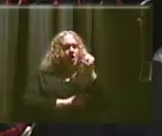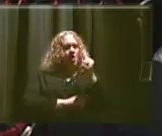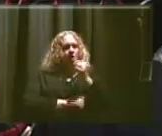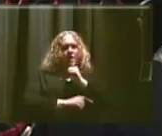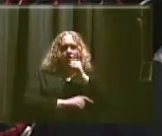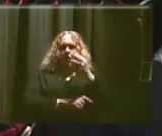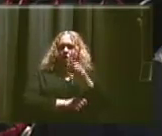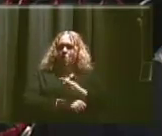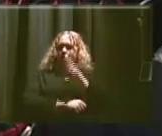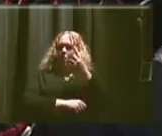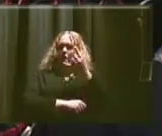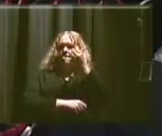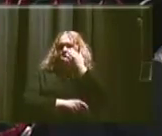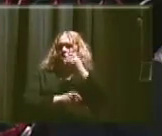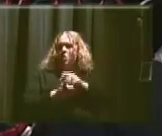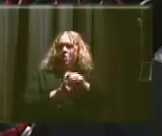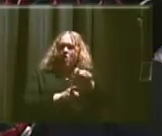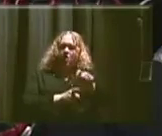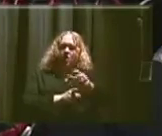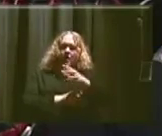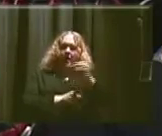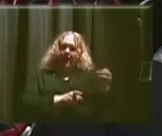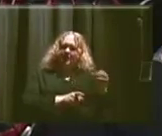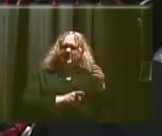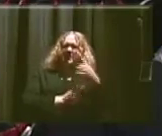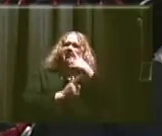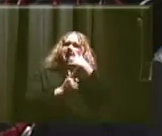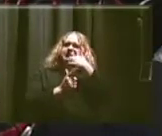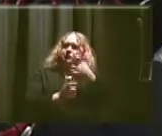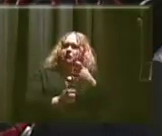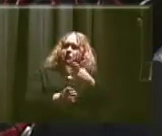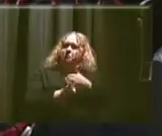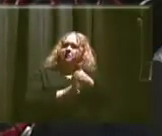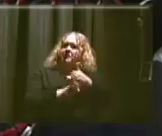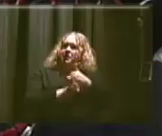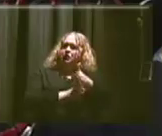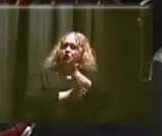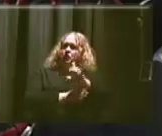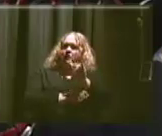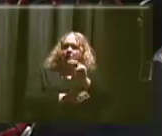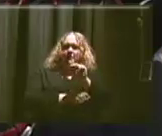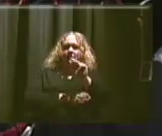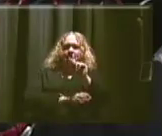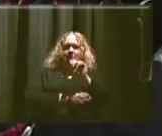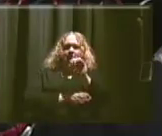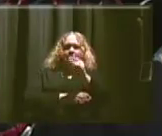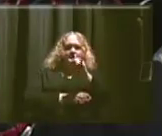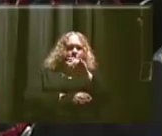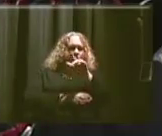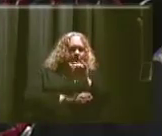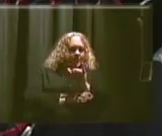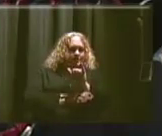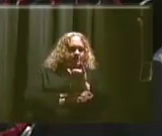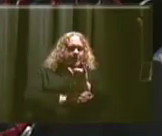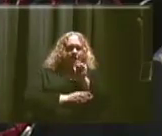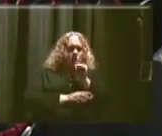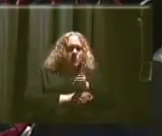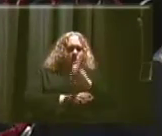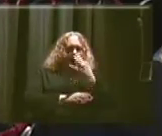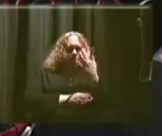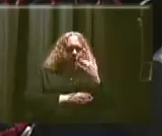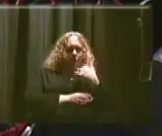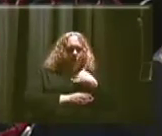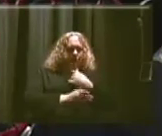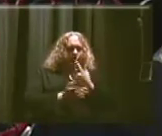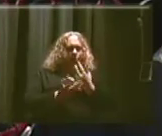call, and in the interest of professional integrity, I do not understand why we are waiting 2 weeks on this.